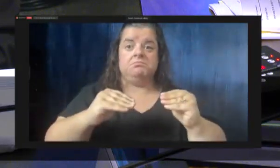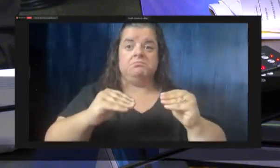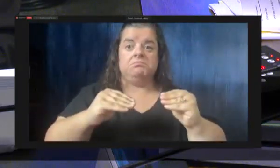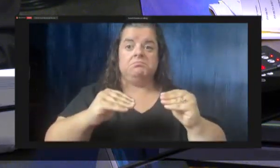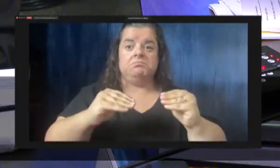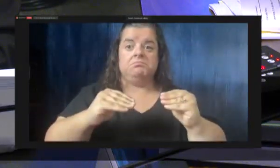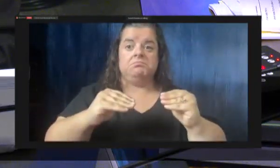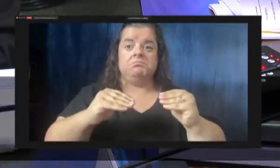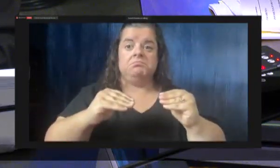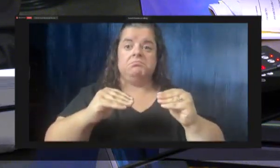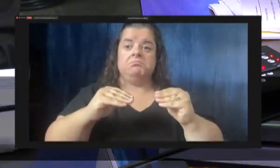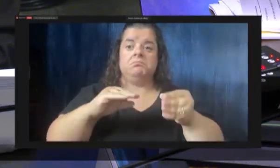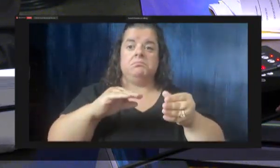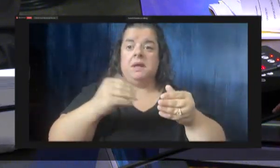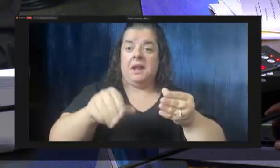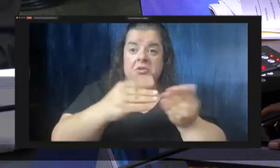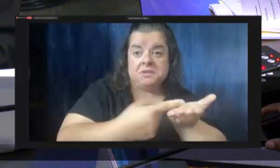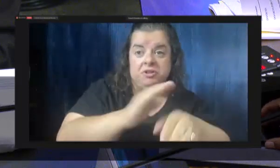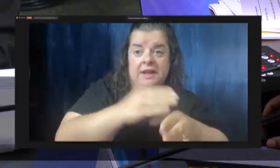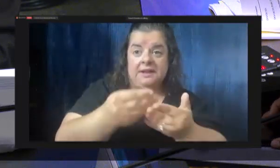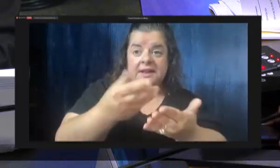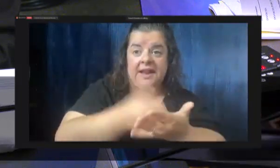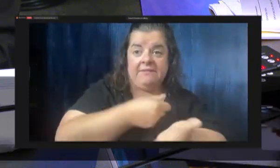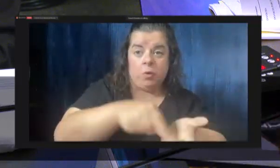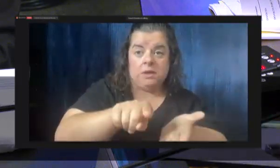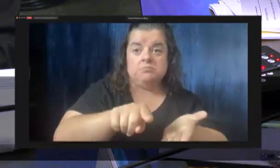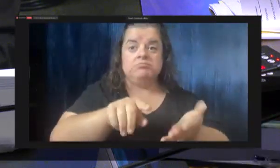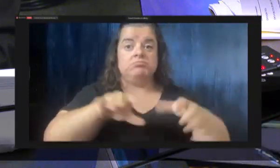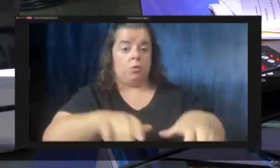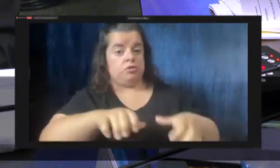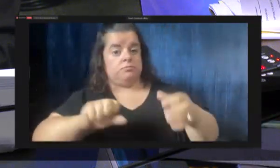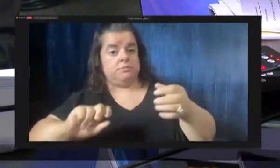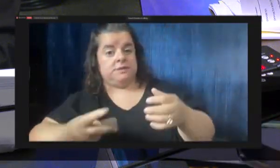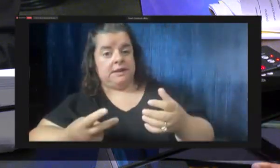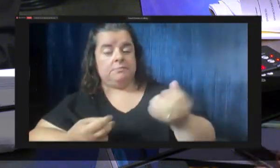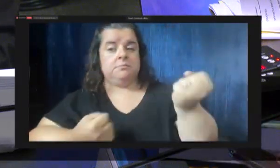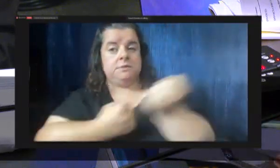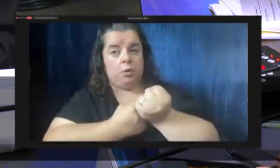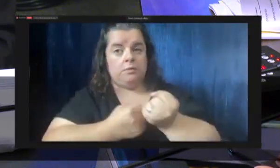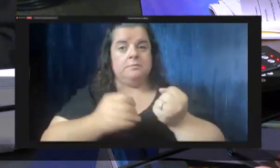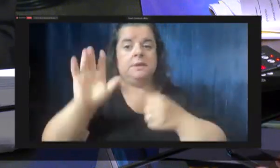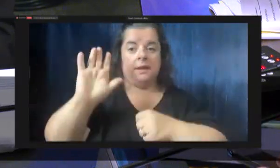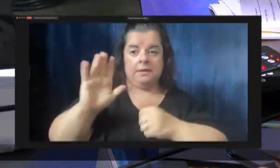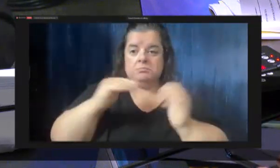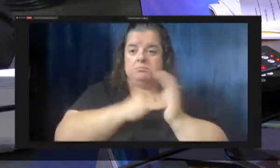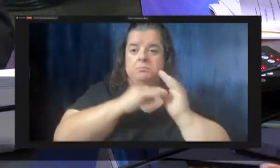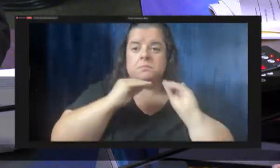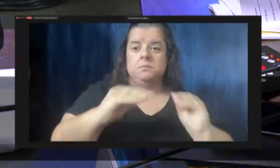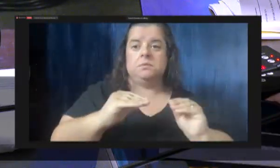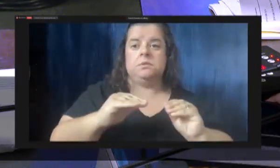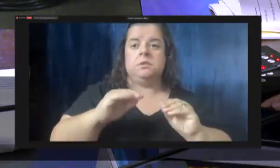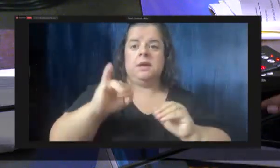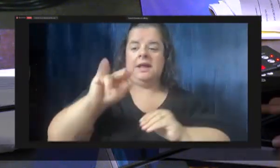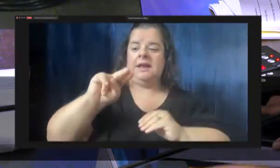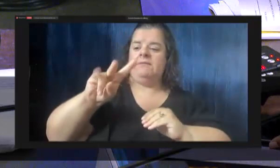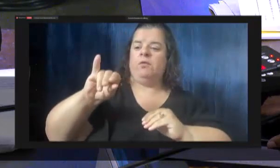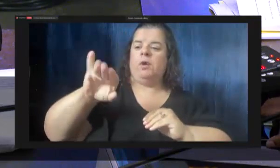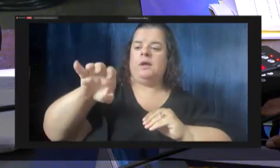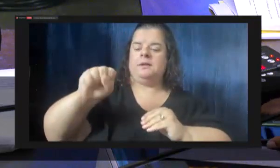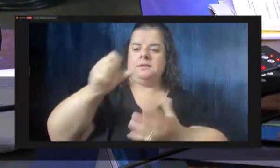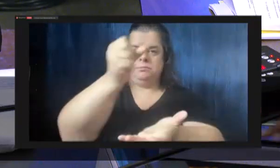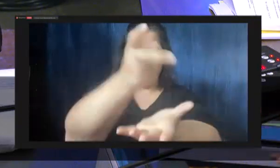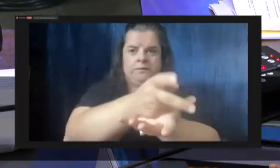to approve. Second. All those in favor say aye. Aye. Any opposed? Invoices have been approved. Mr.